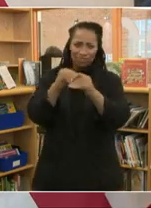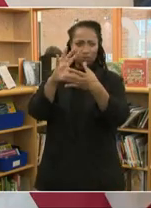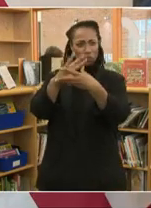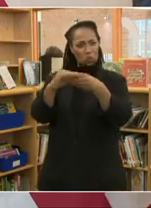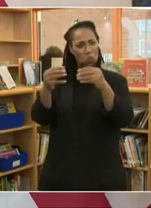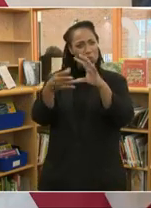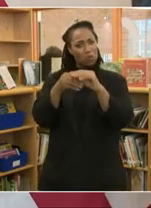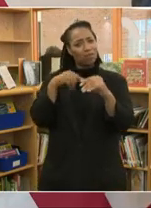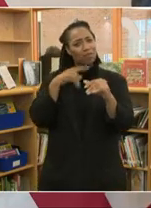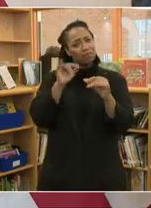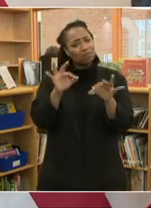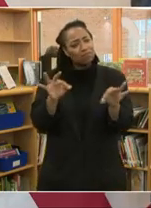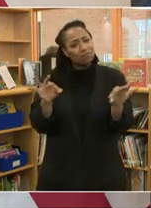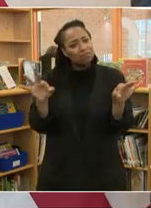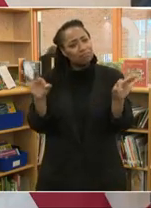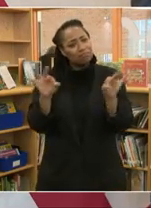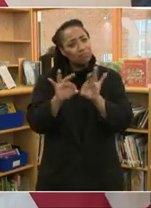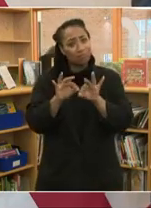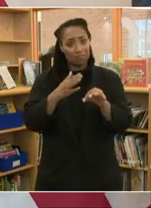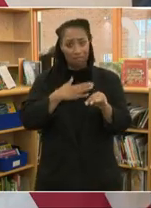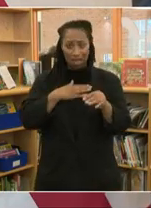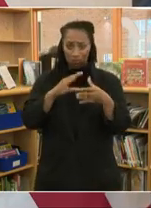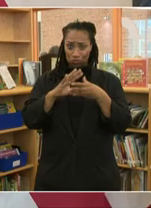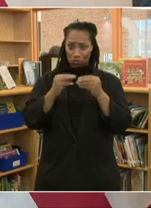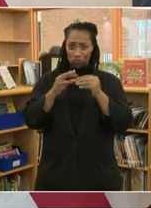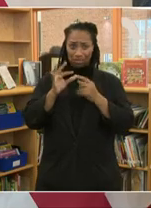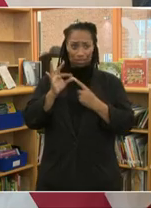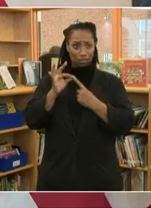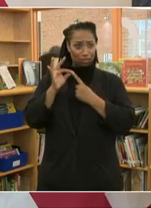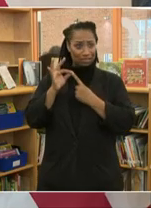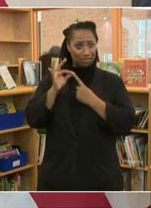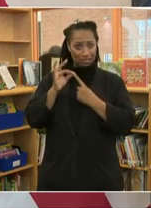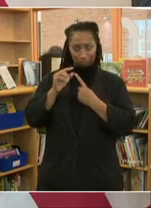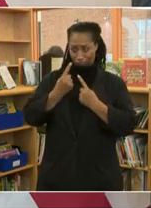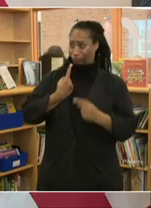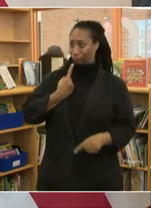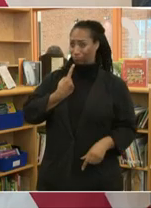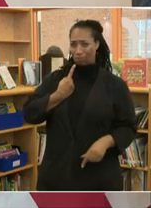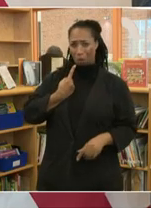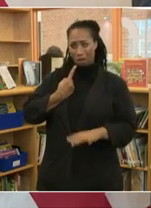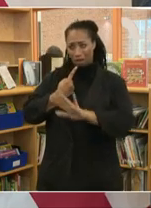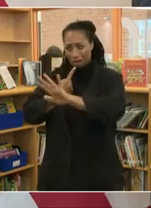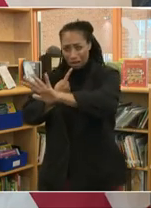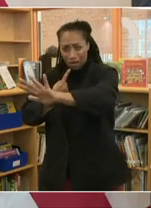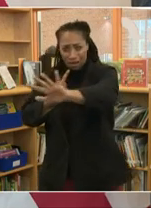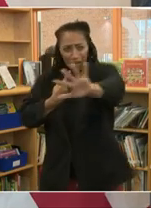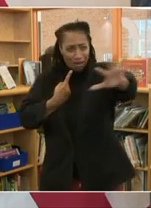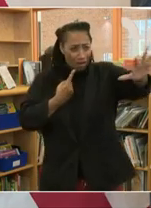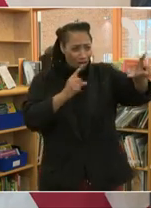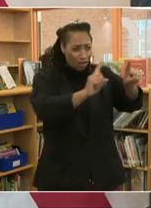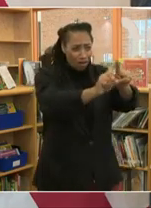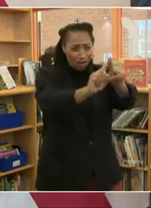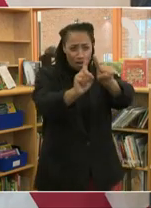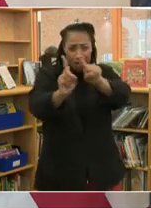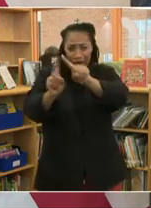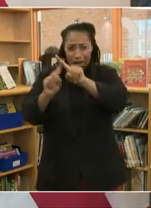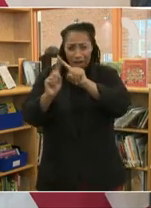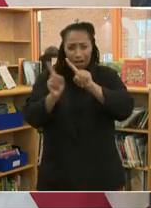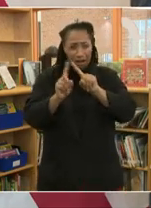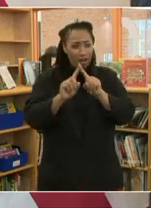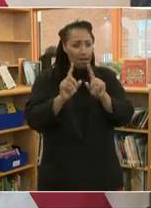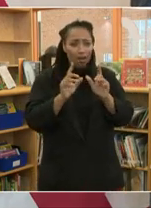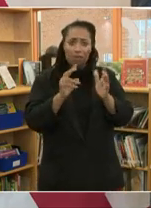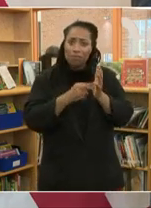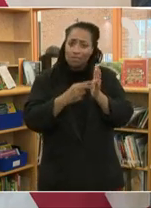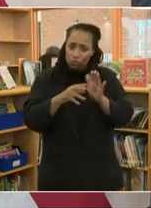story is that unique. I think there are lots of stories just like that. And again, our goal is to unbury those stories. I also think that's why it's important